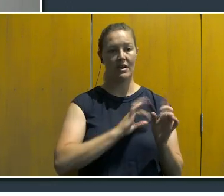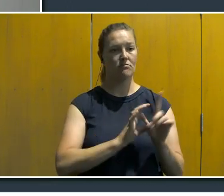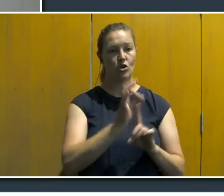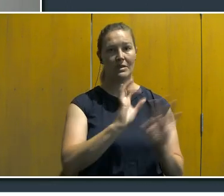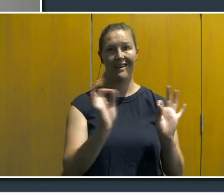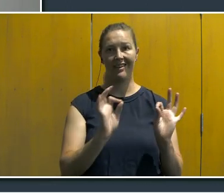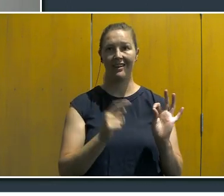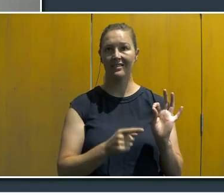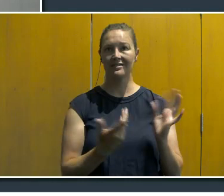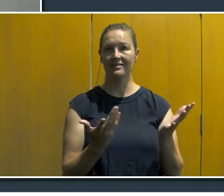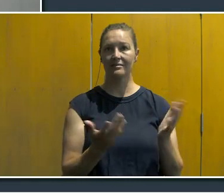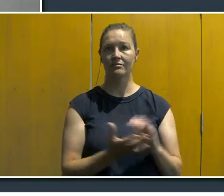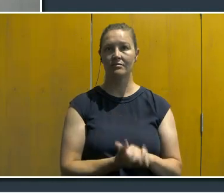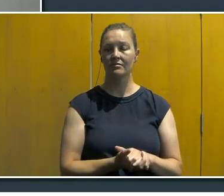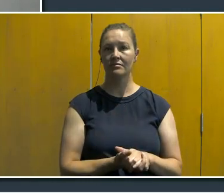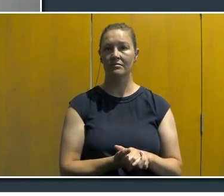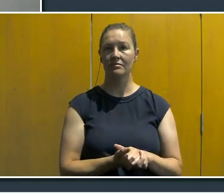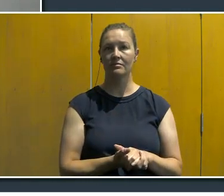way.